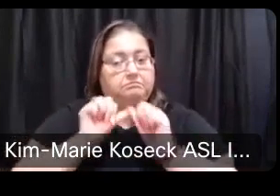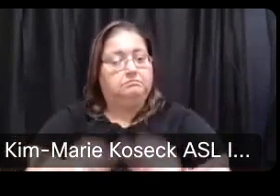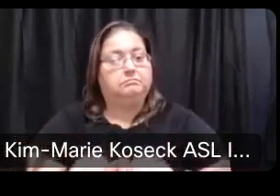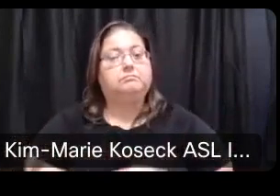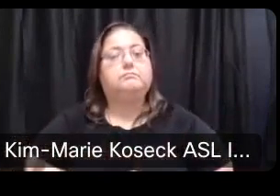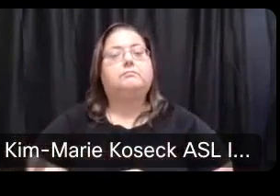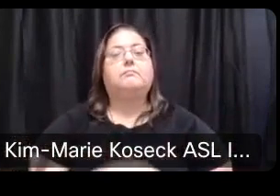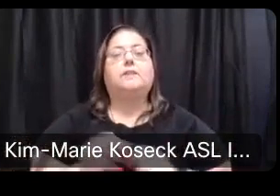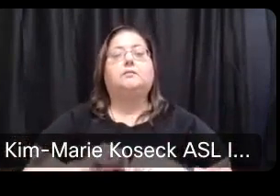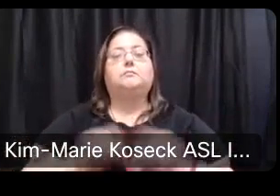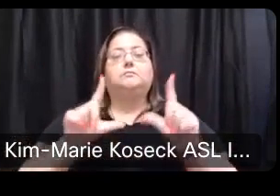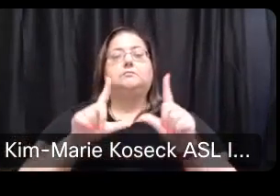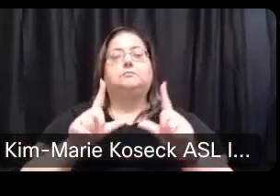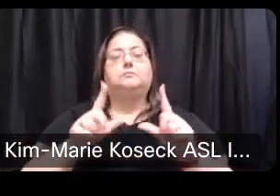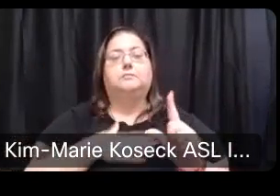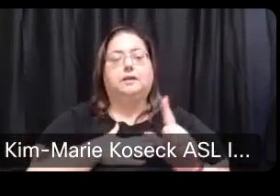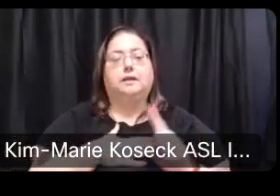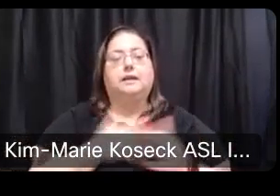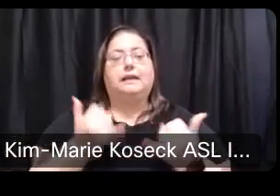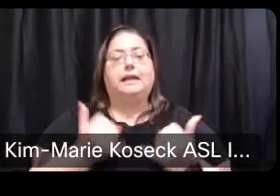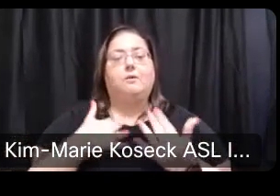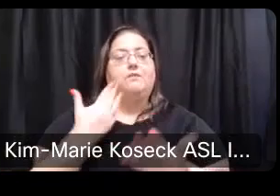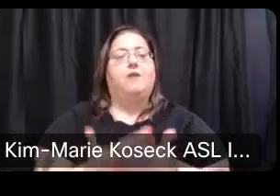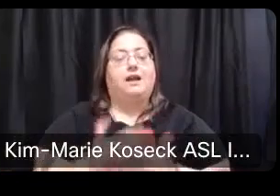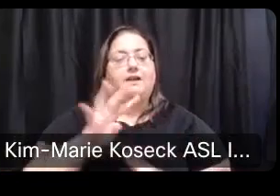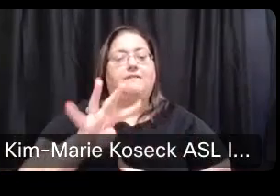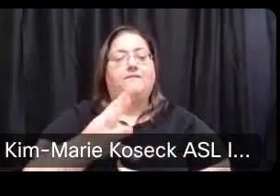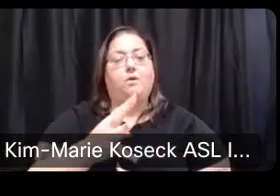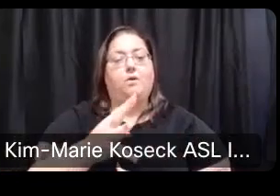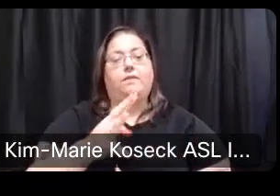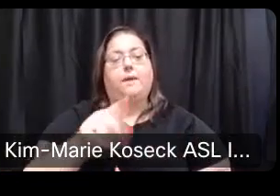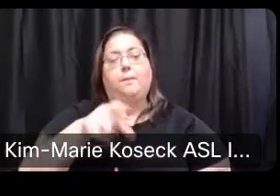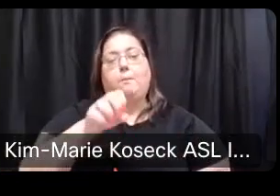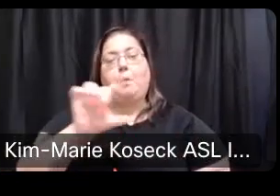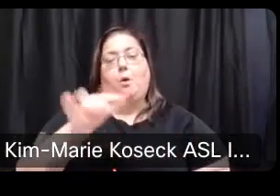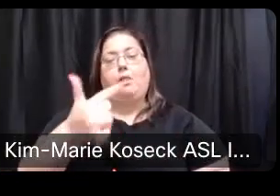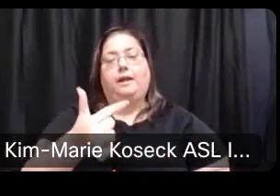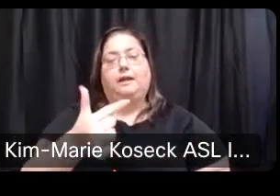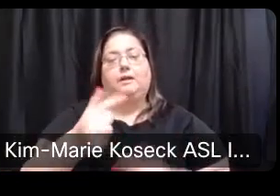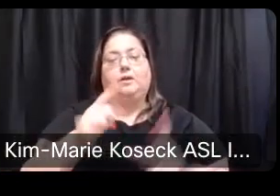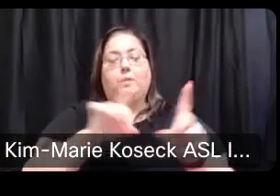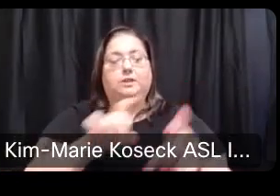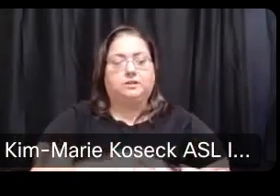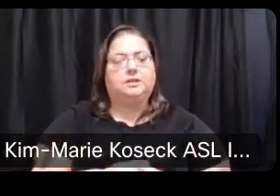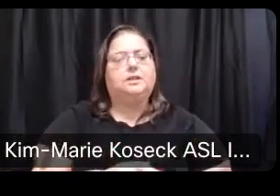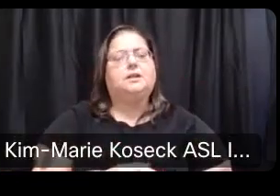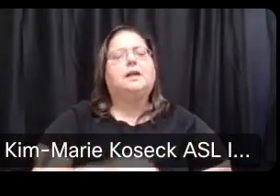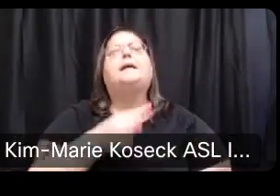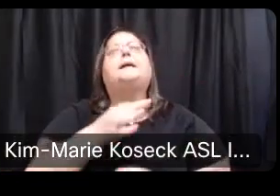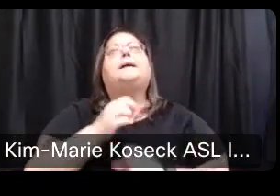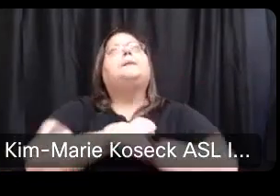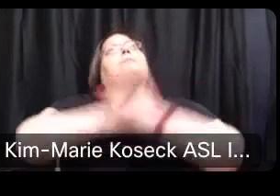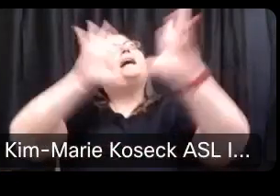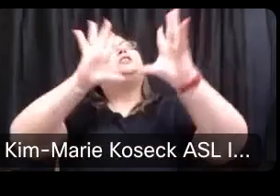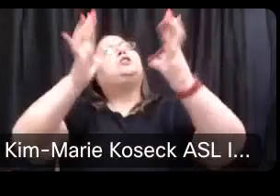Next slide. We now have arrived at our fourth polling question. Imagine you want to find information